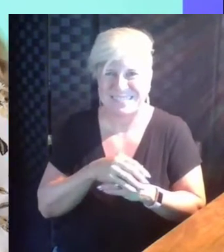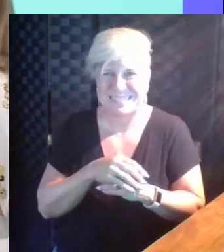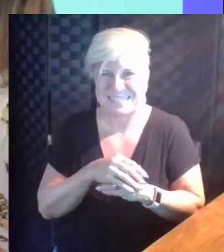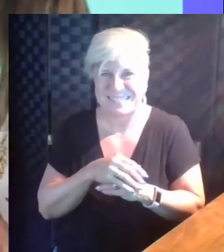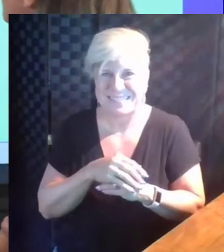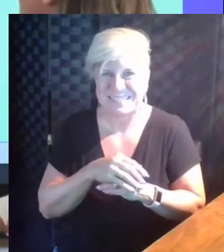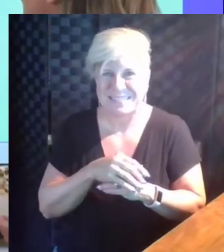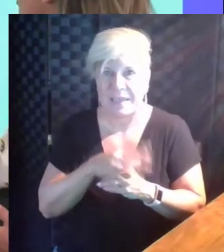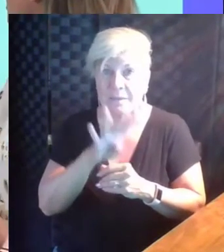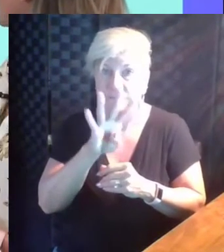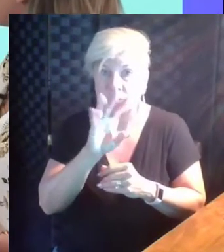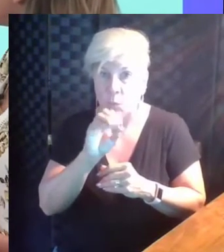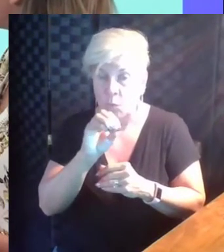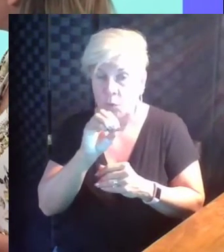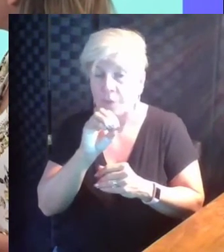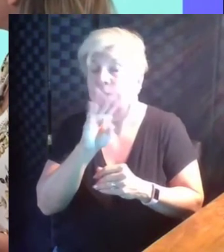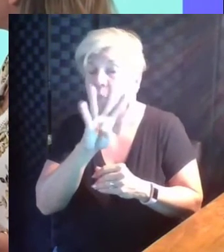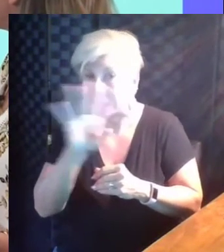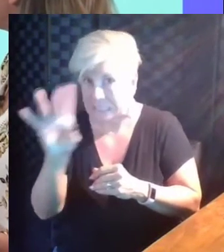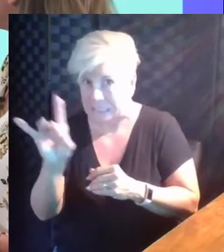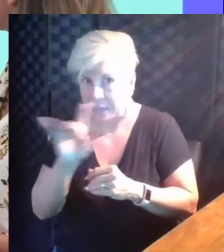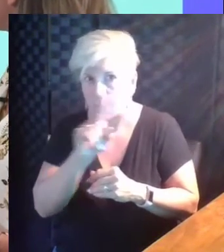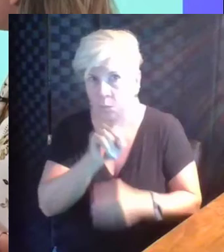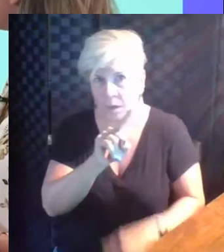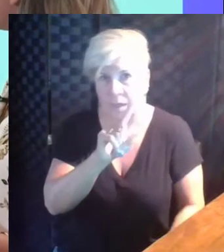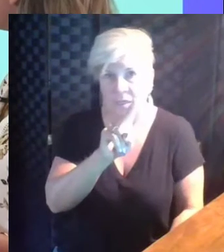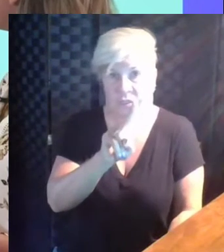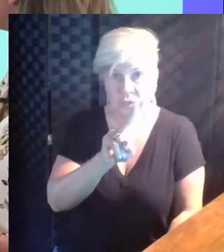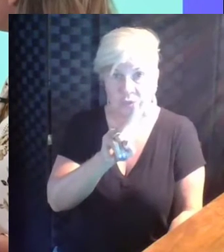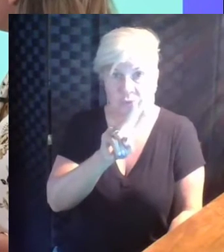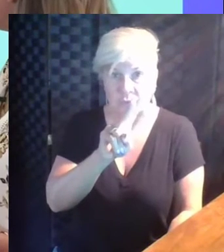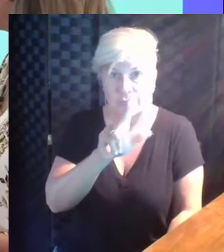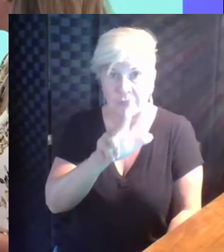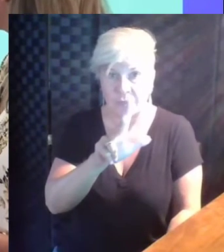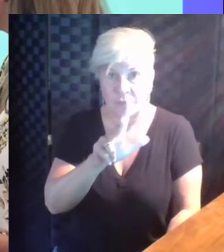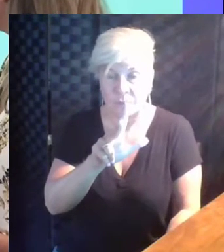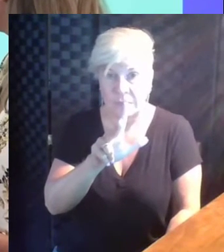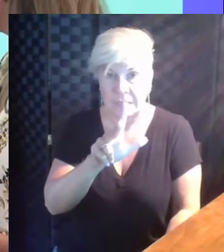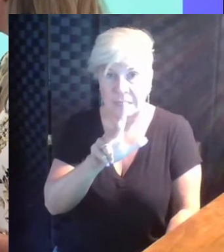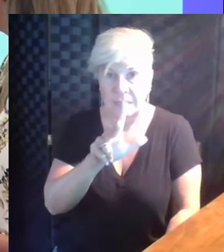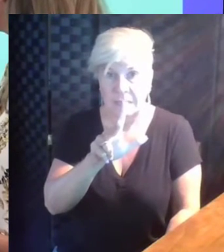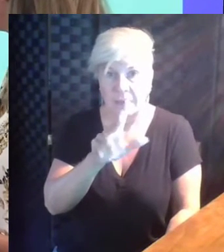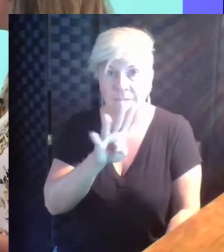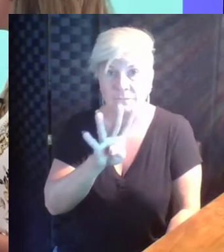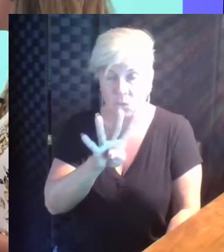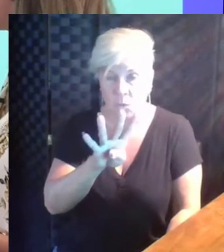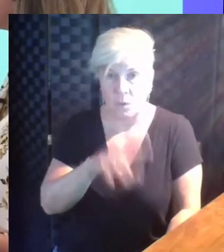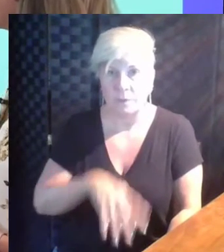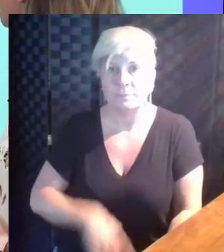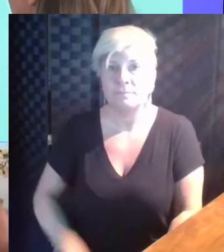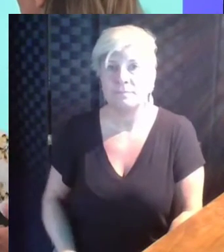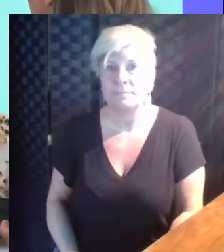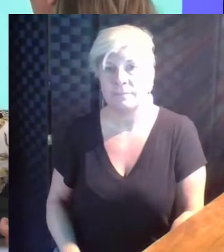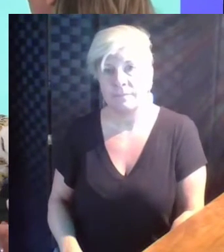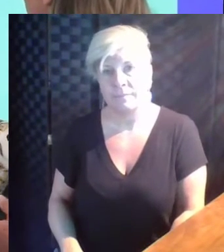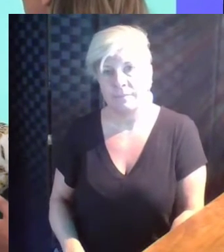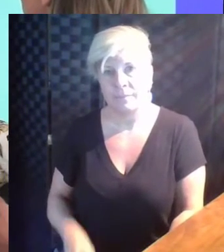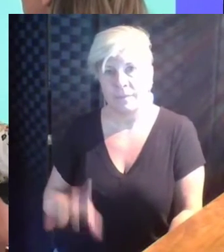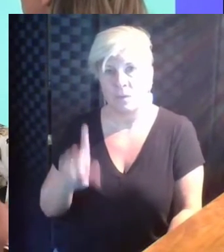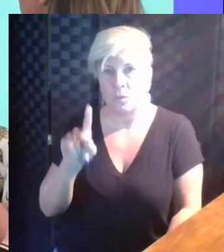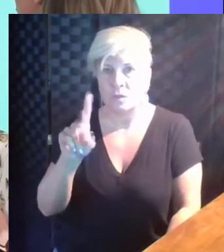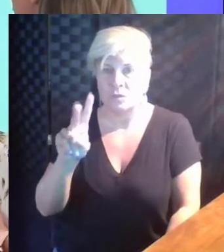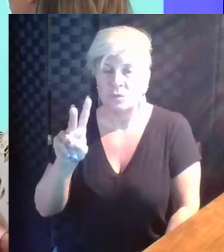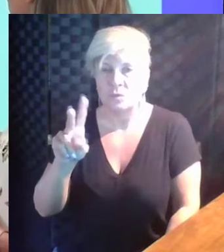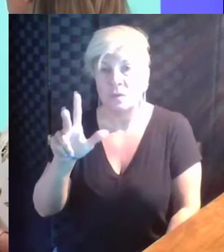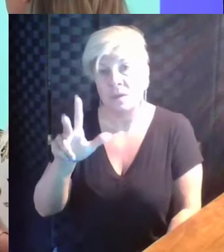5, 48. Let's see, 1, 2, 3, 4.